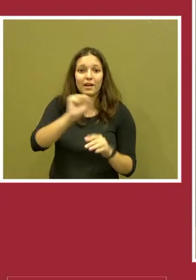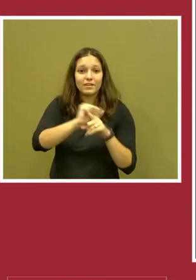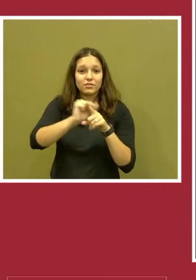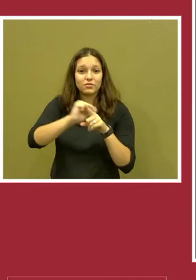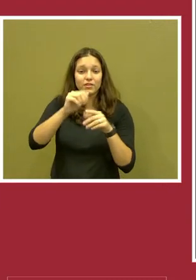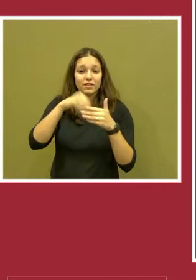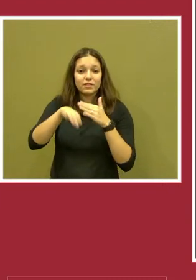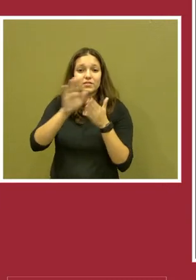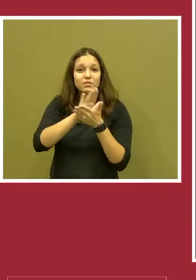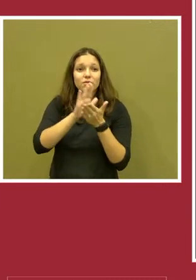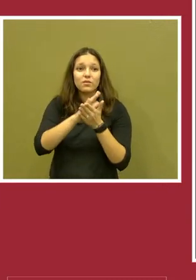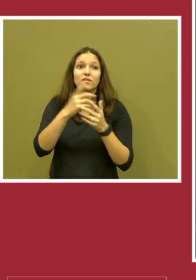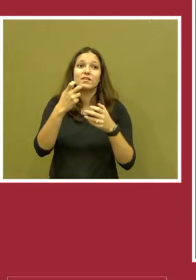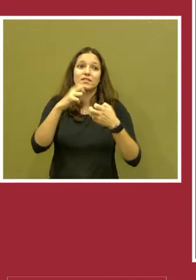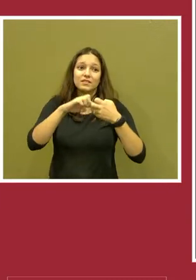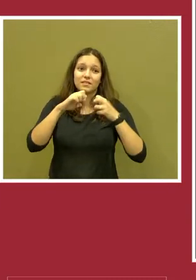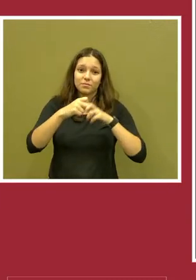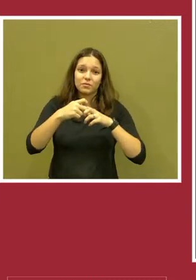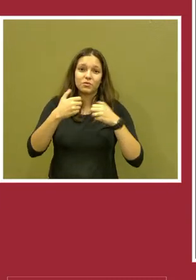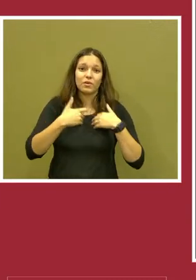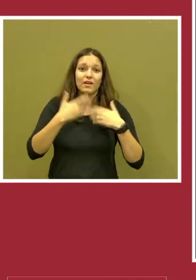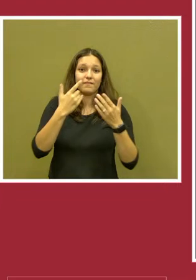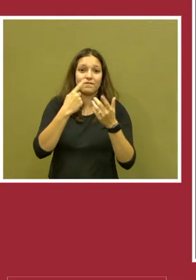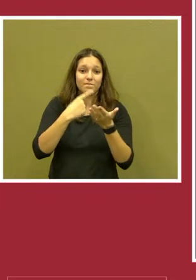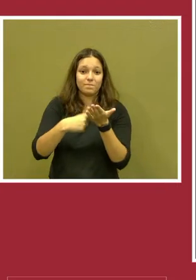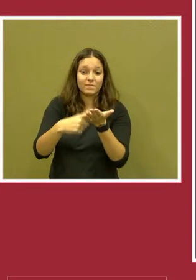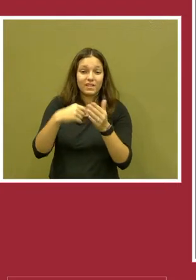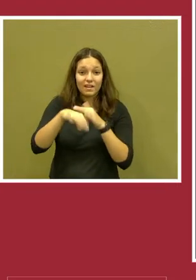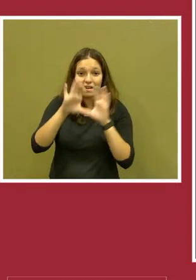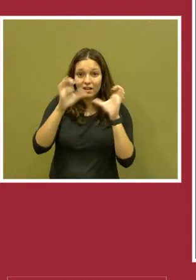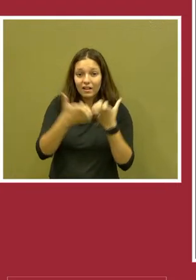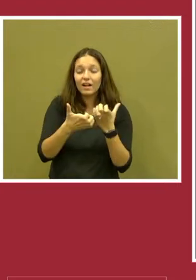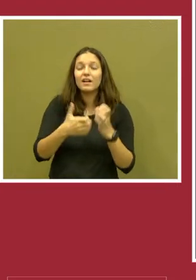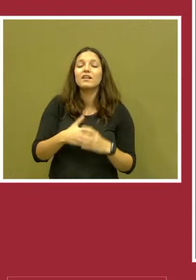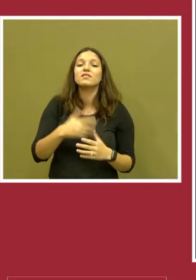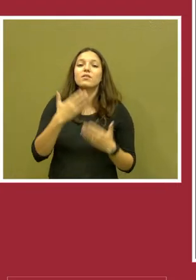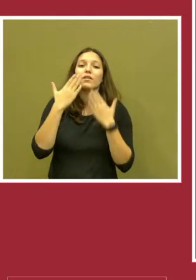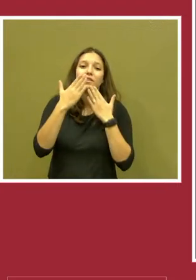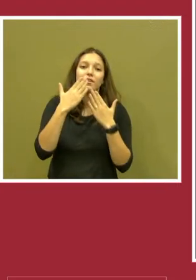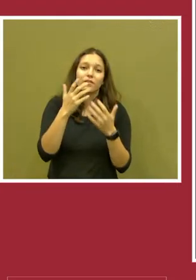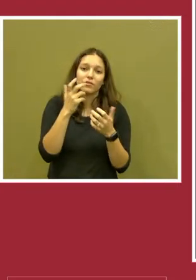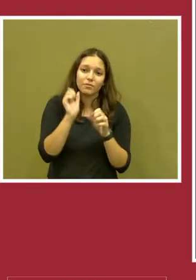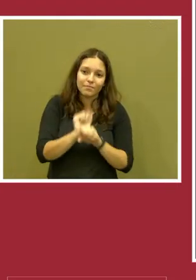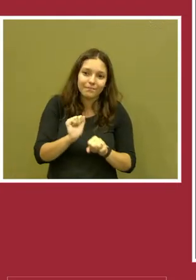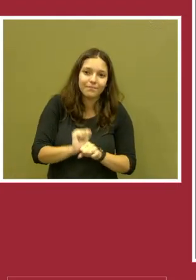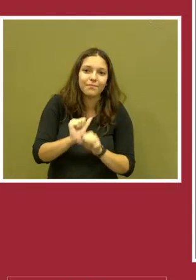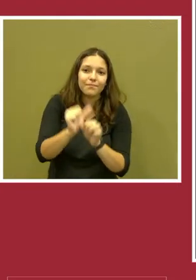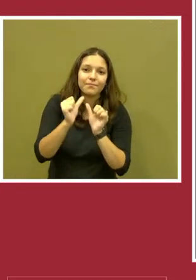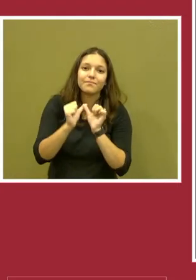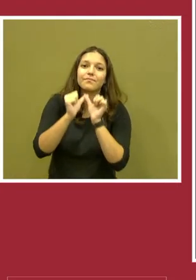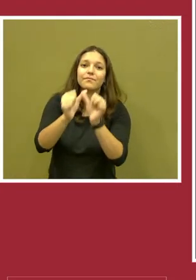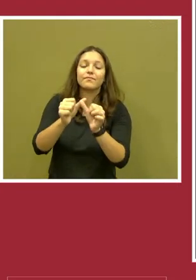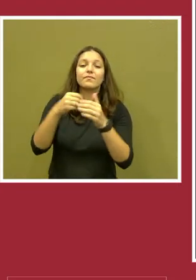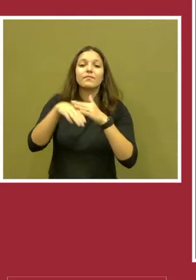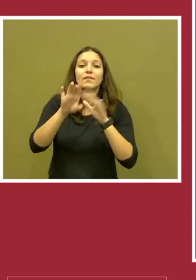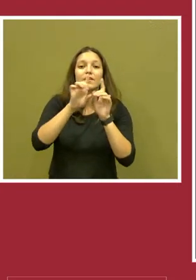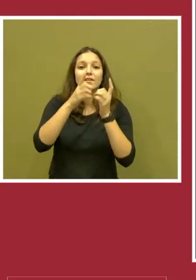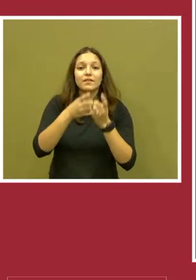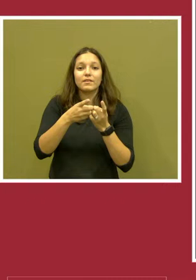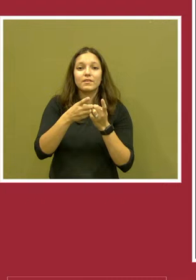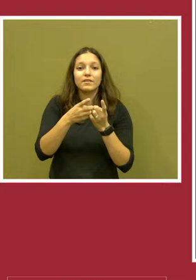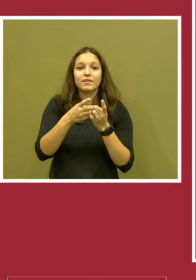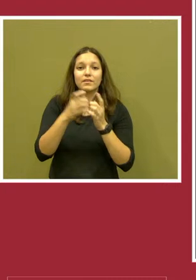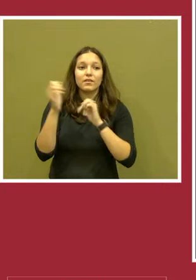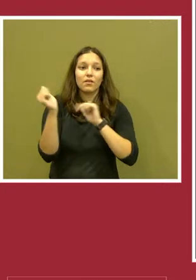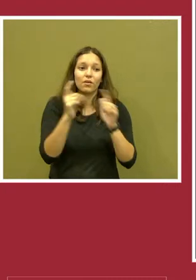having some of those conversations in your class. And I just want to thank you for the hard and continuous work. I know the district and all our